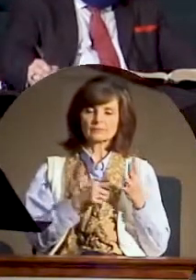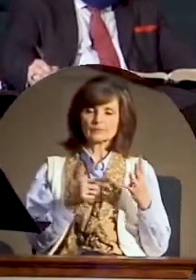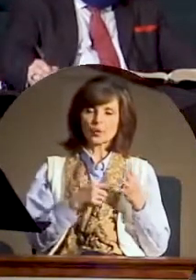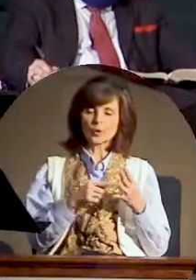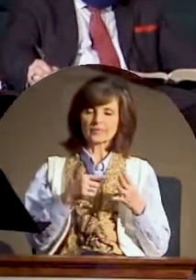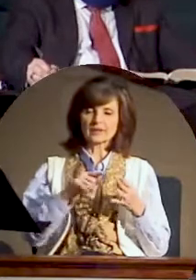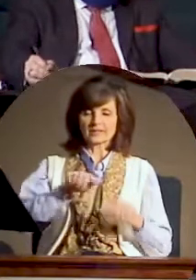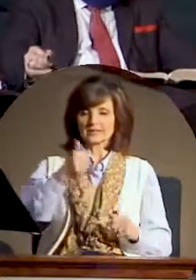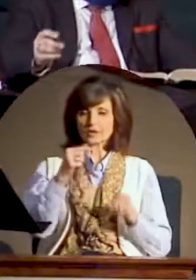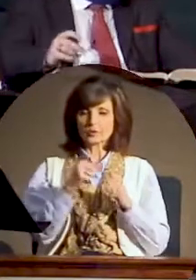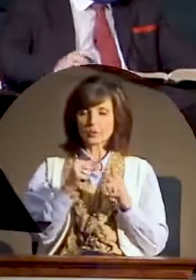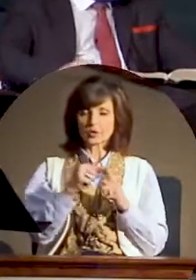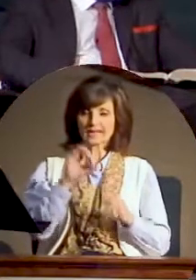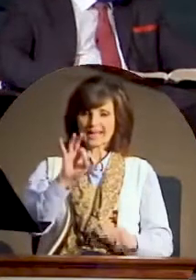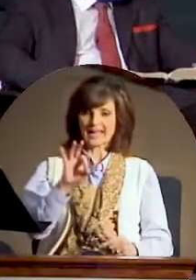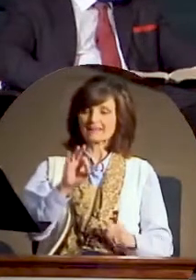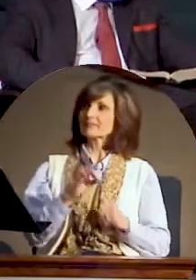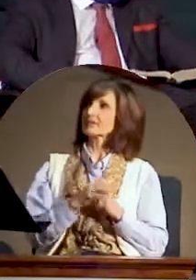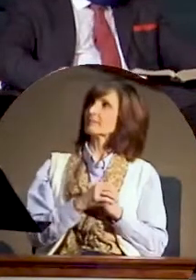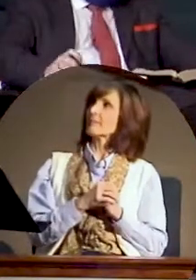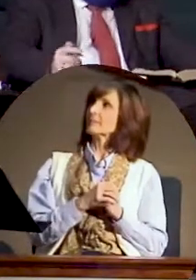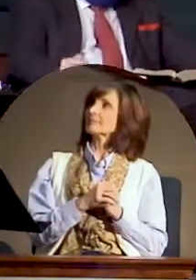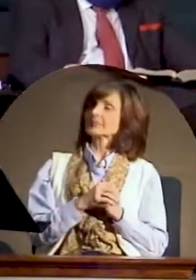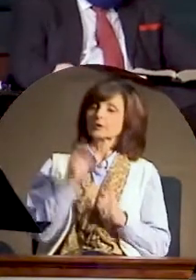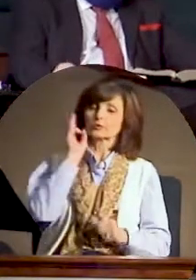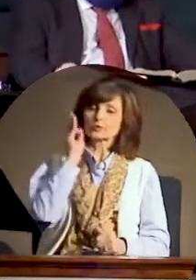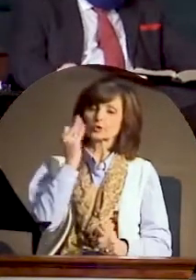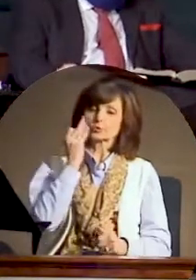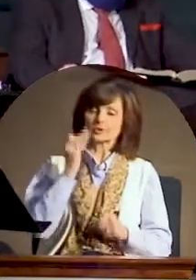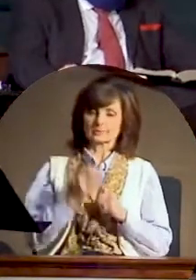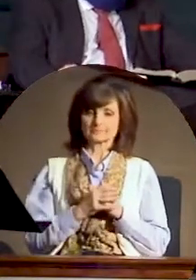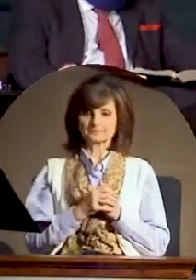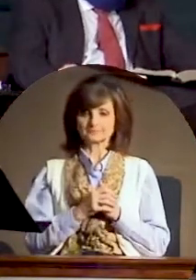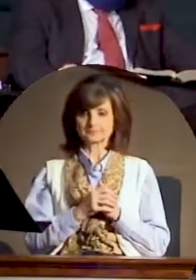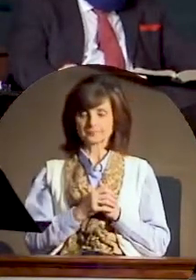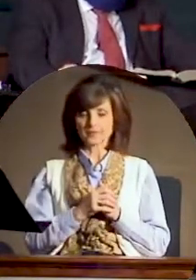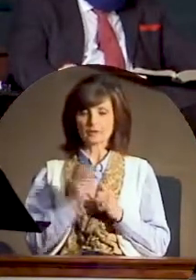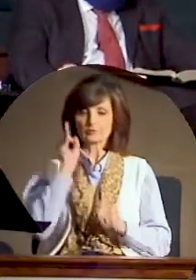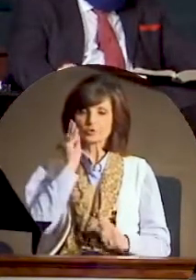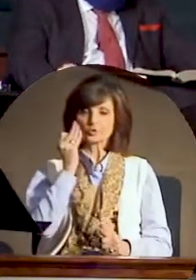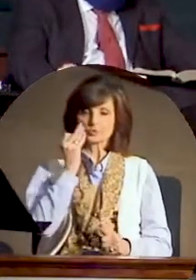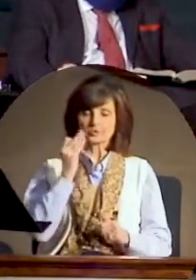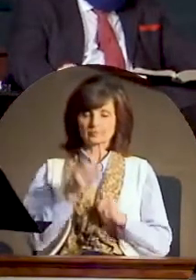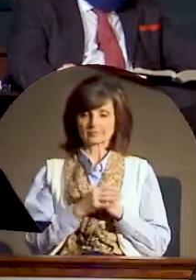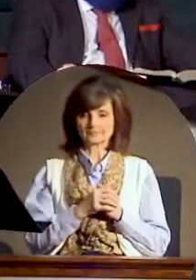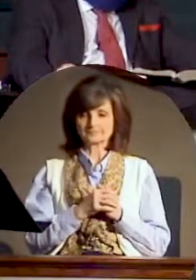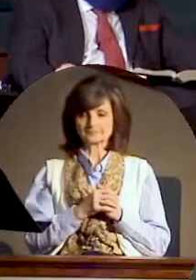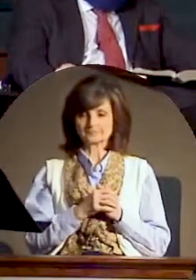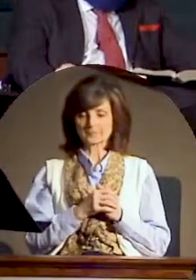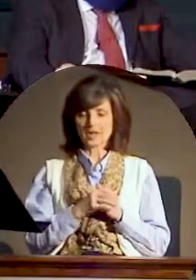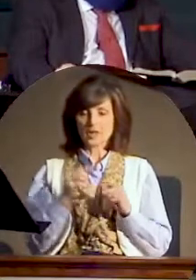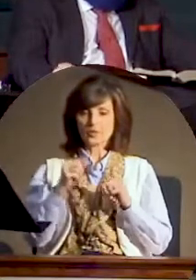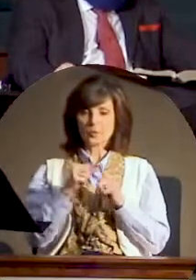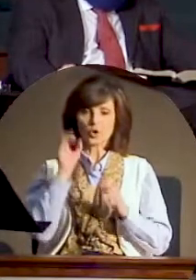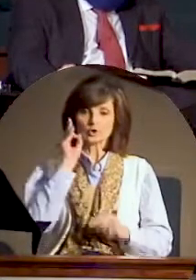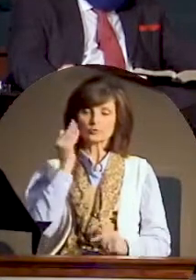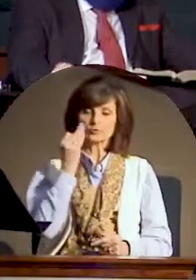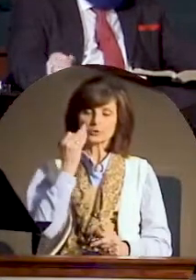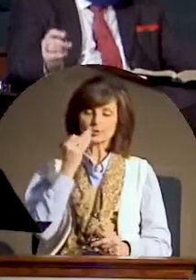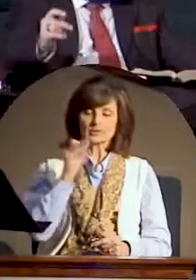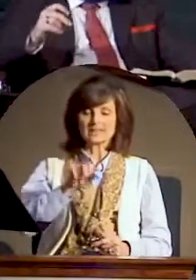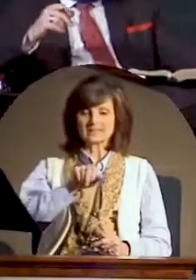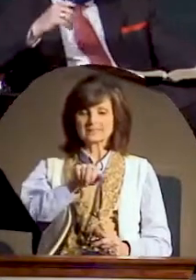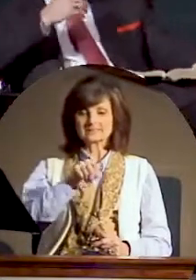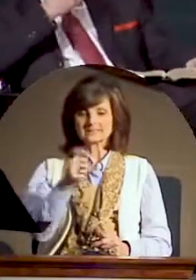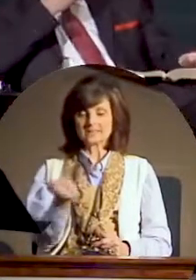one? We got the word fruit. Fruit. The word fruit is another one of